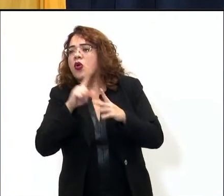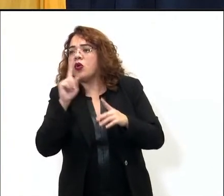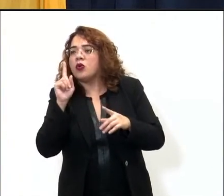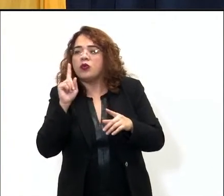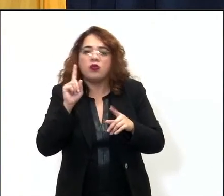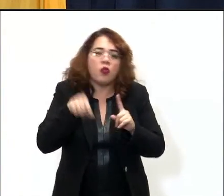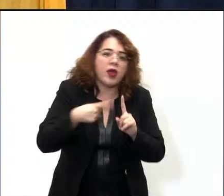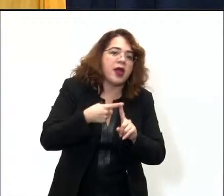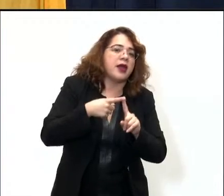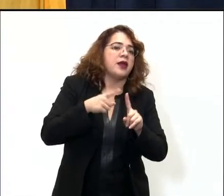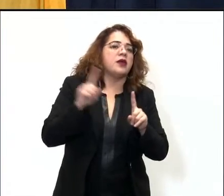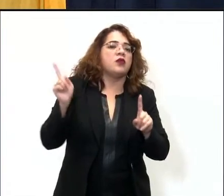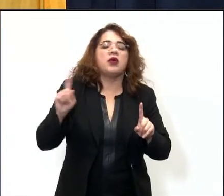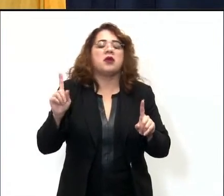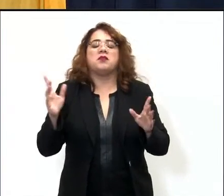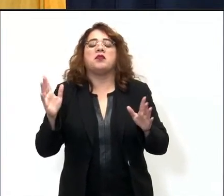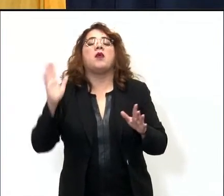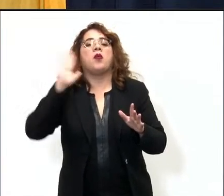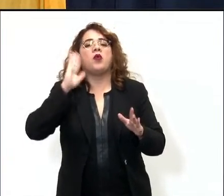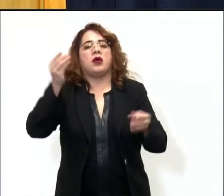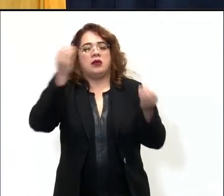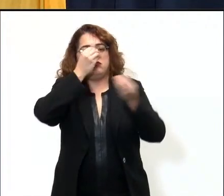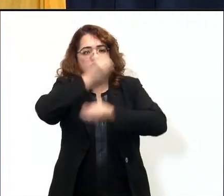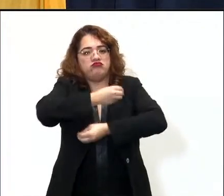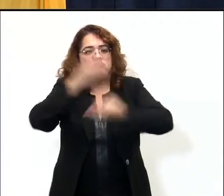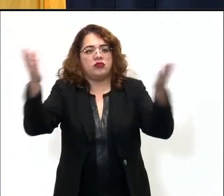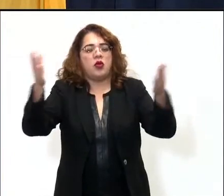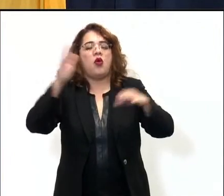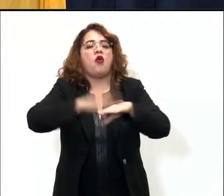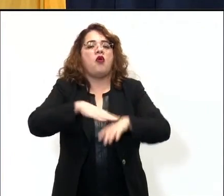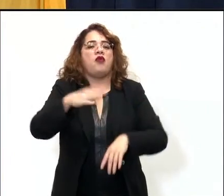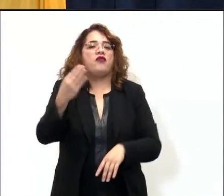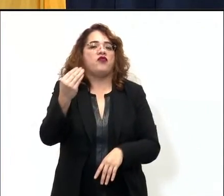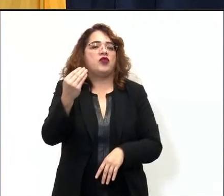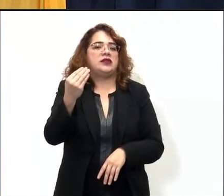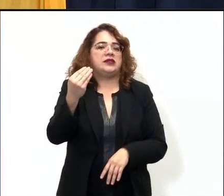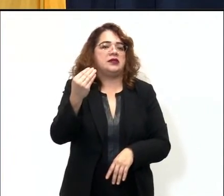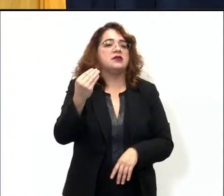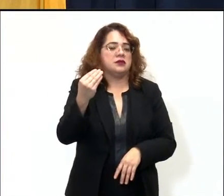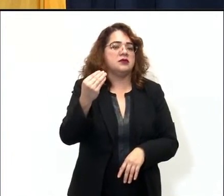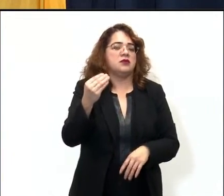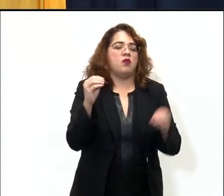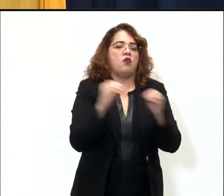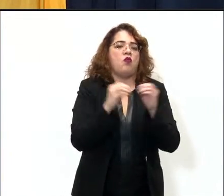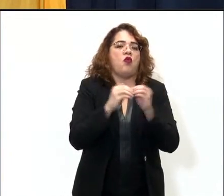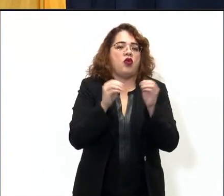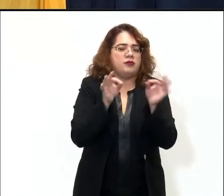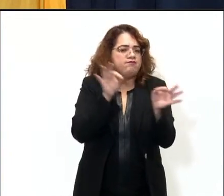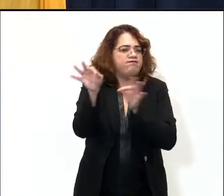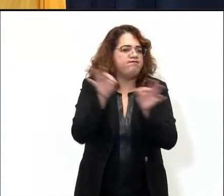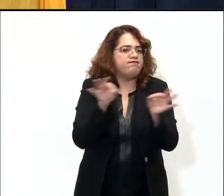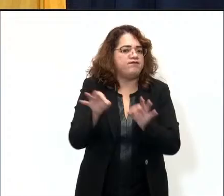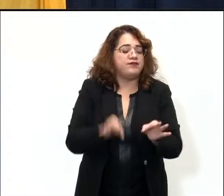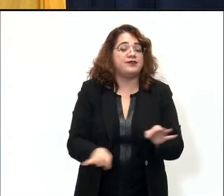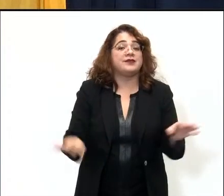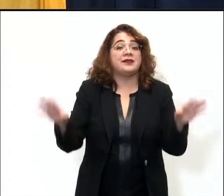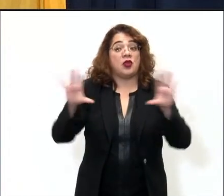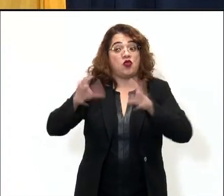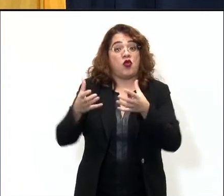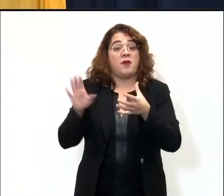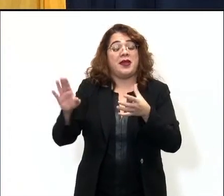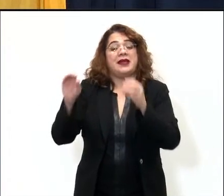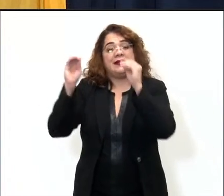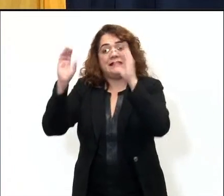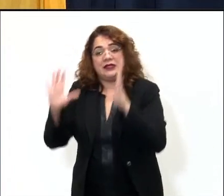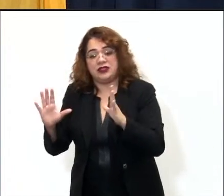we will announce hopefully those on the 14th and give a broader idea. So again, if you are a teacher, educator,